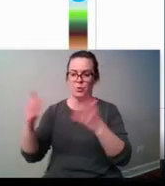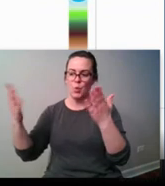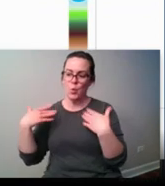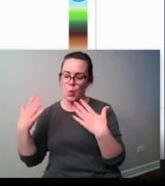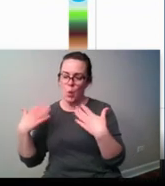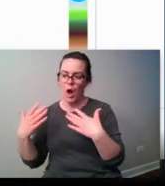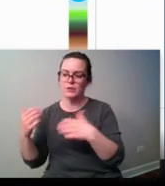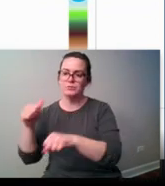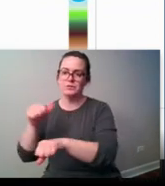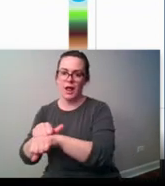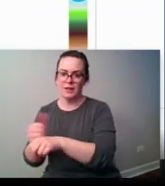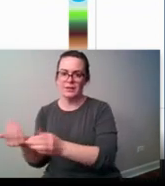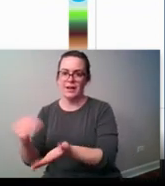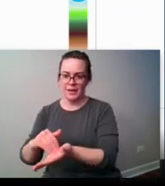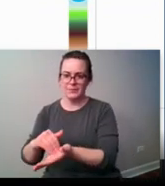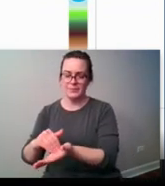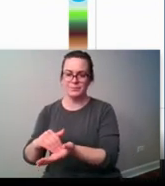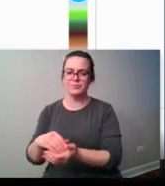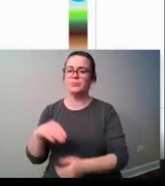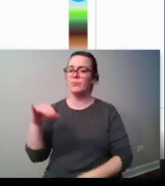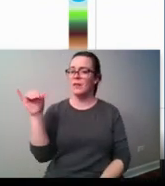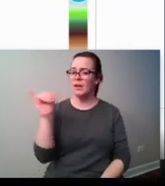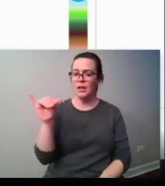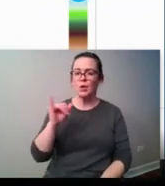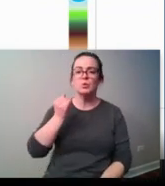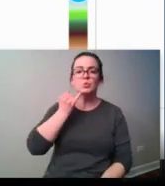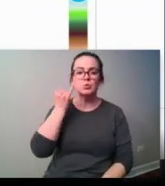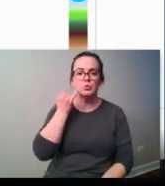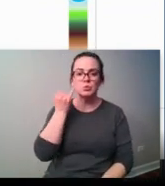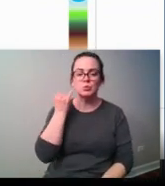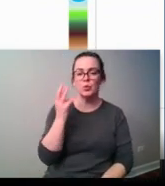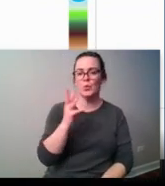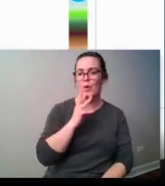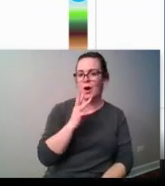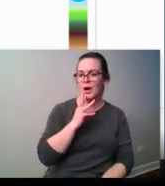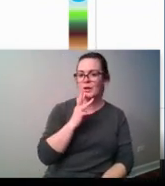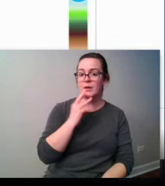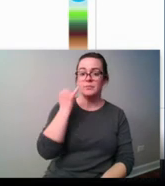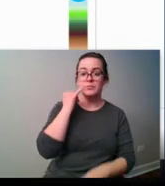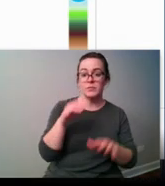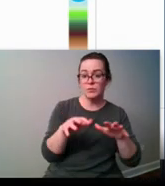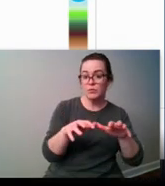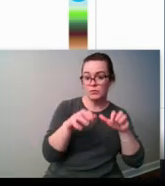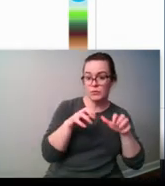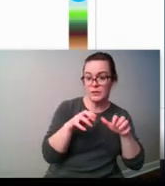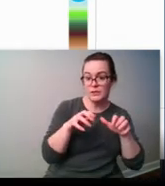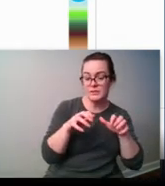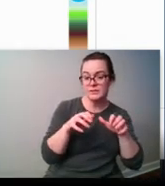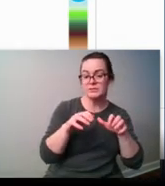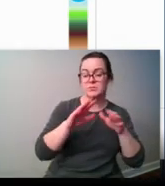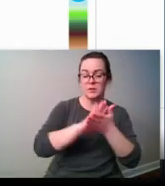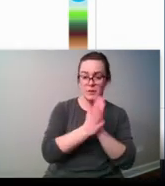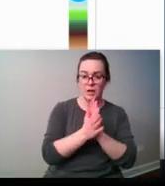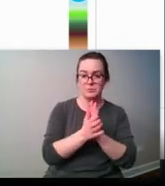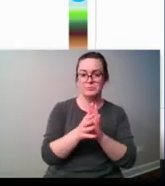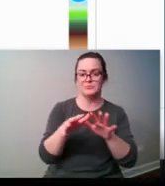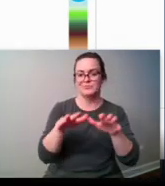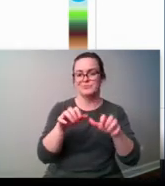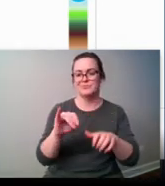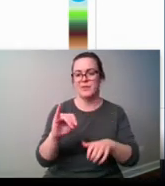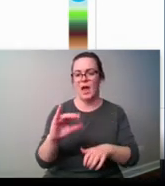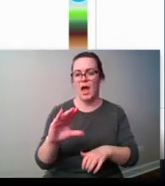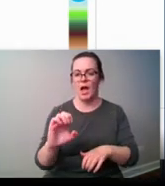juice or water, if you freeze juice or water, it can turn into a freeze pop or an ice cube. But then